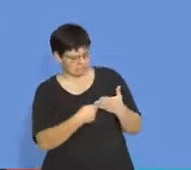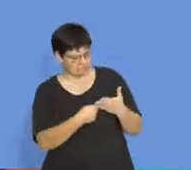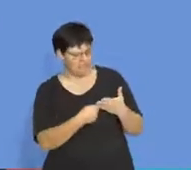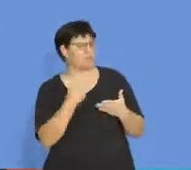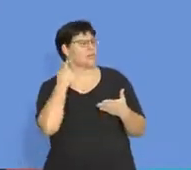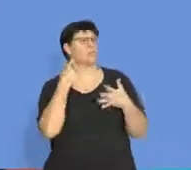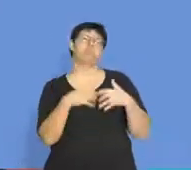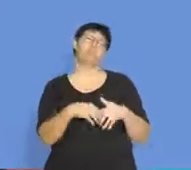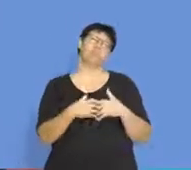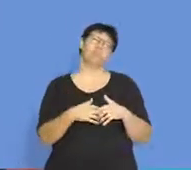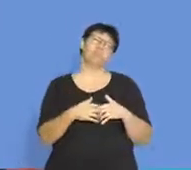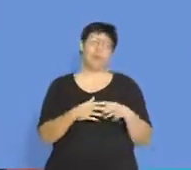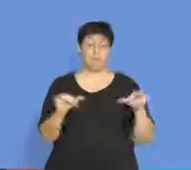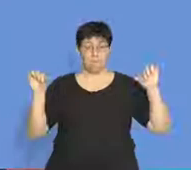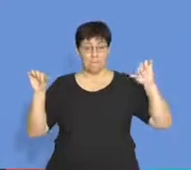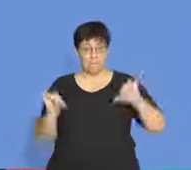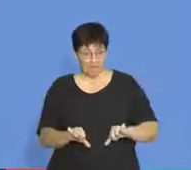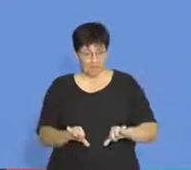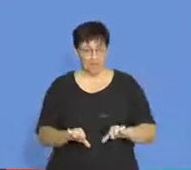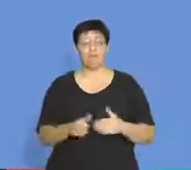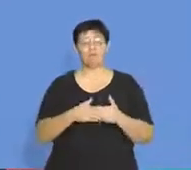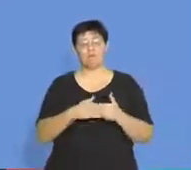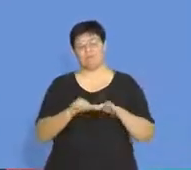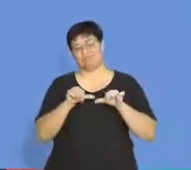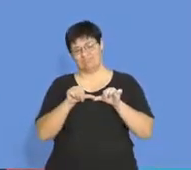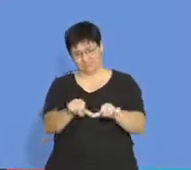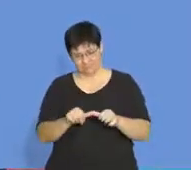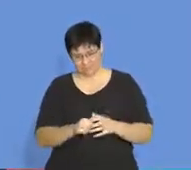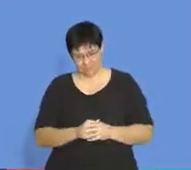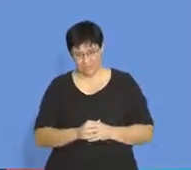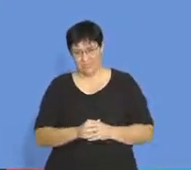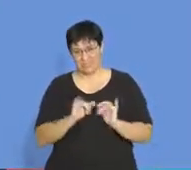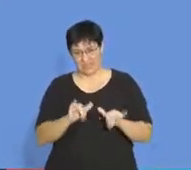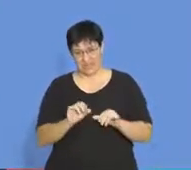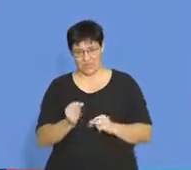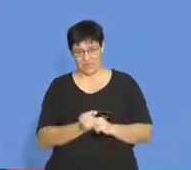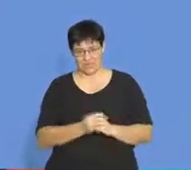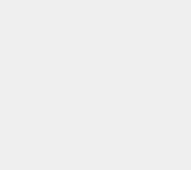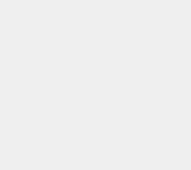about so far. And when you come back, we'll look at some more work. So please stay tuned.